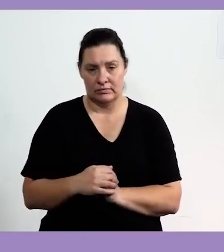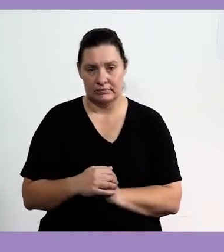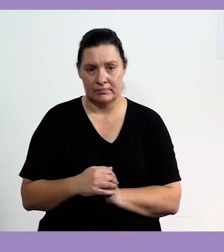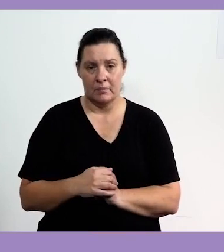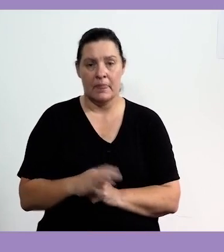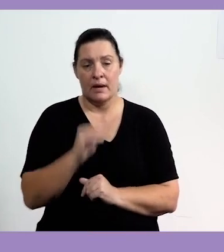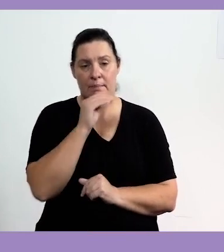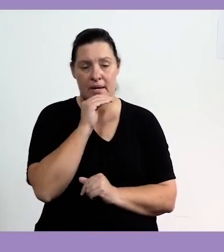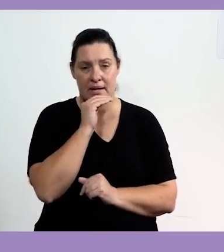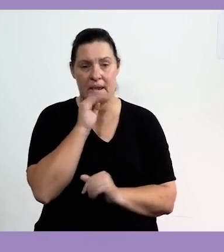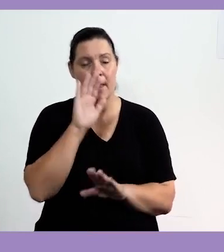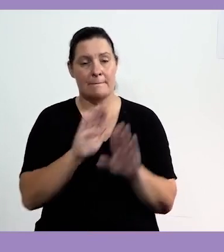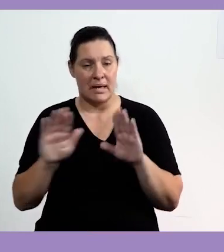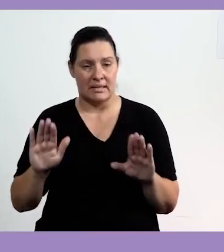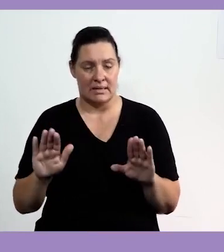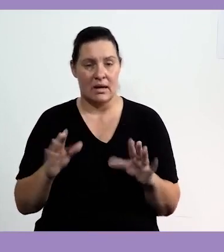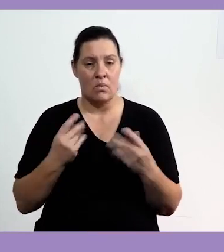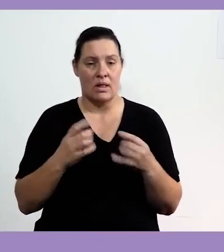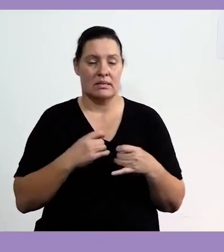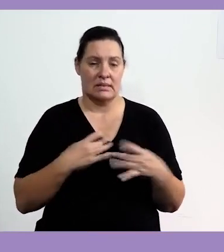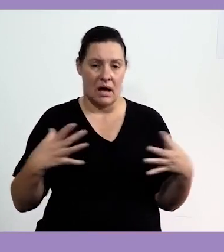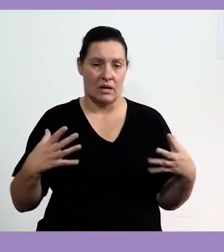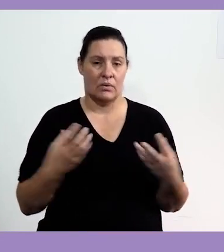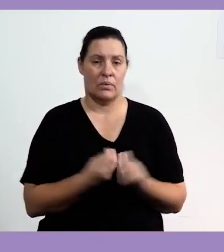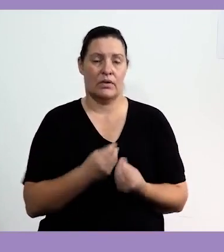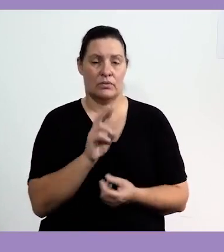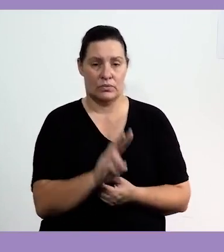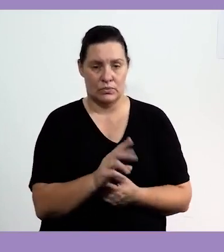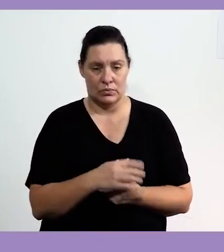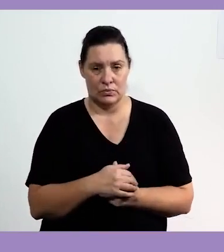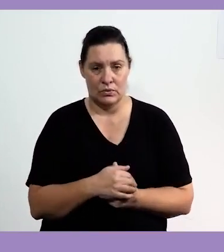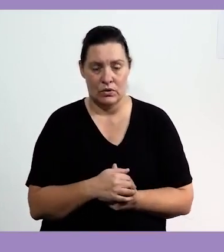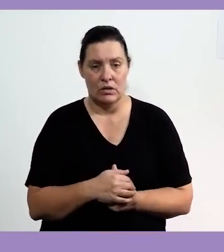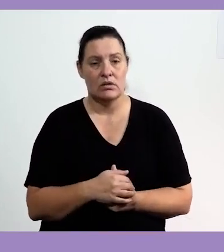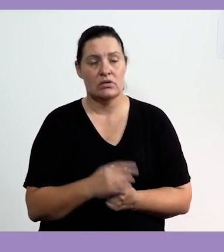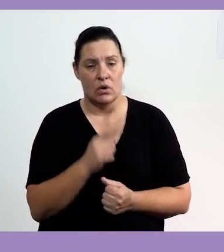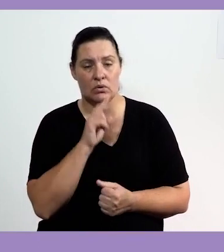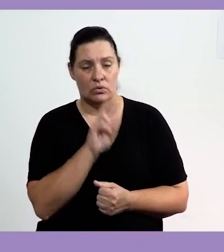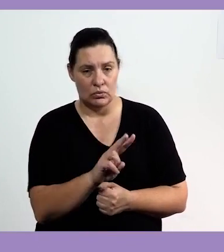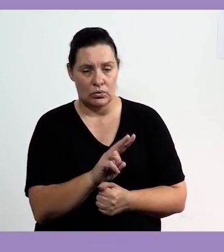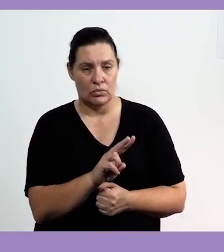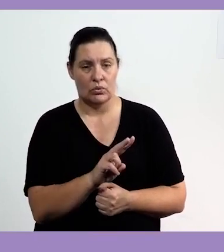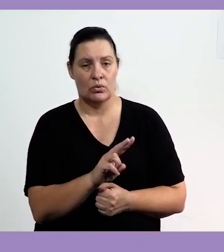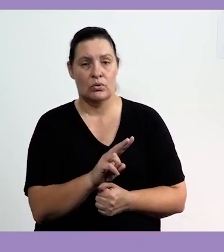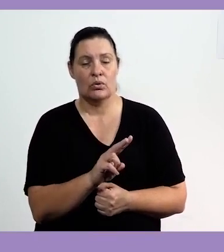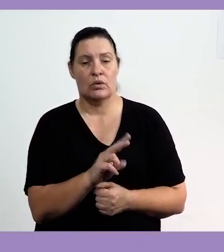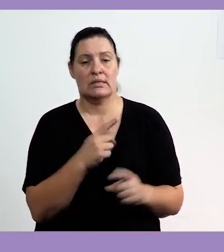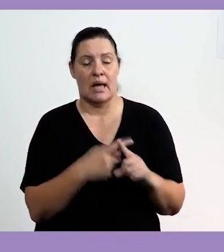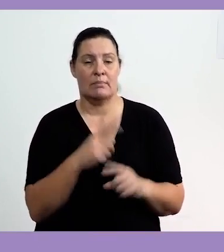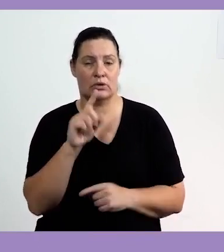be 2. So that means my pattern is going to start with a 2. We're going to multiply that 2